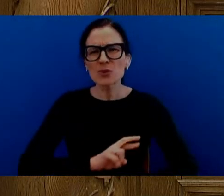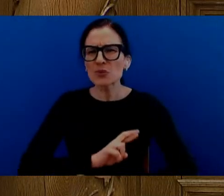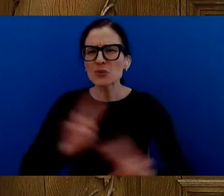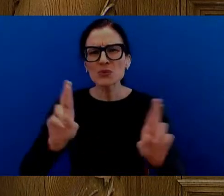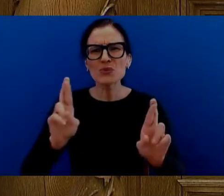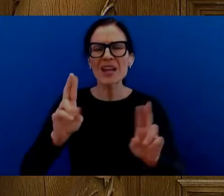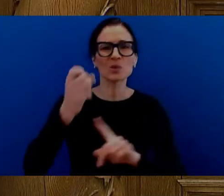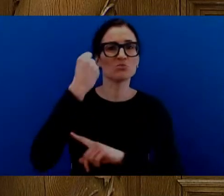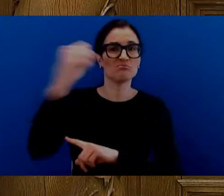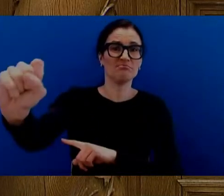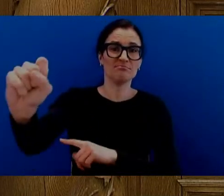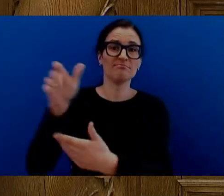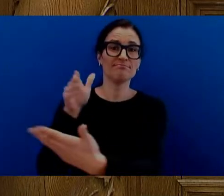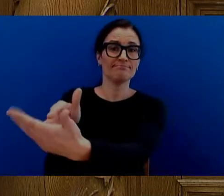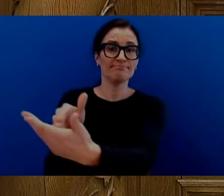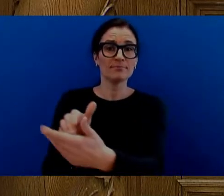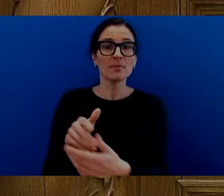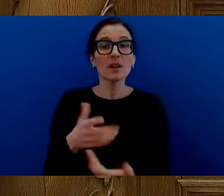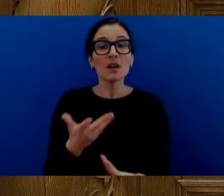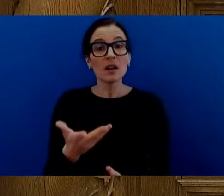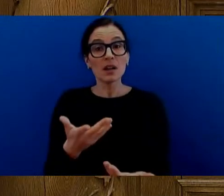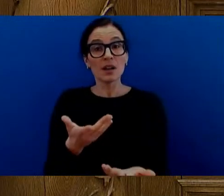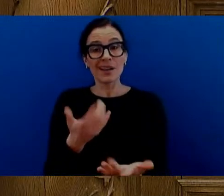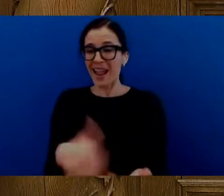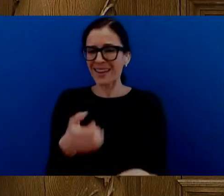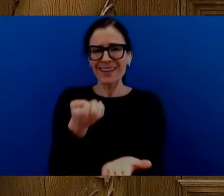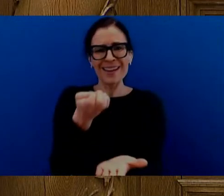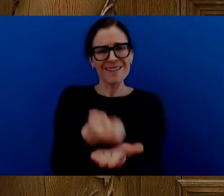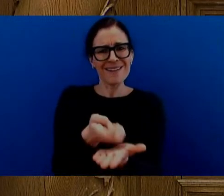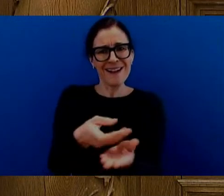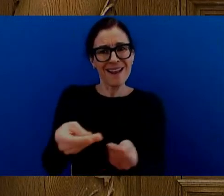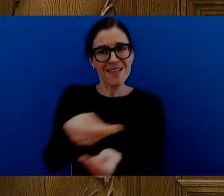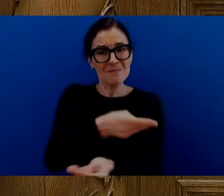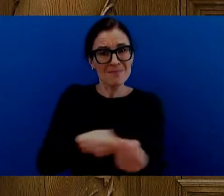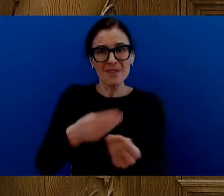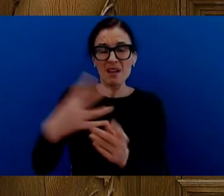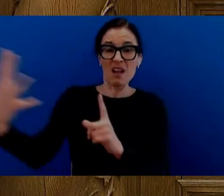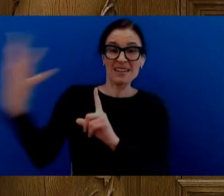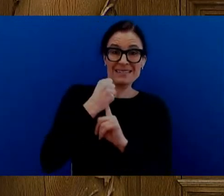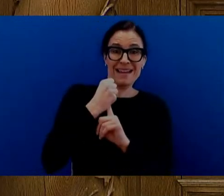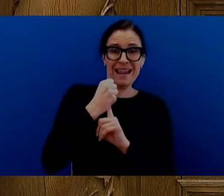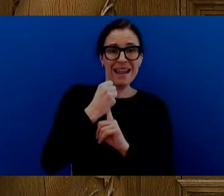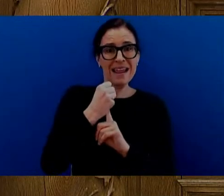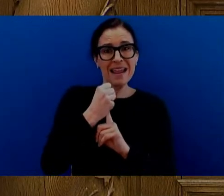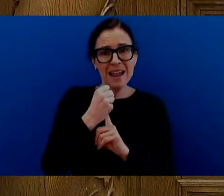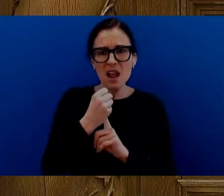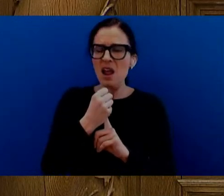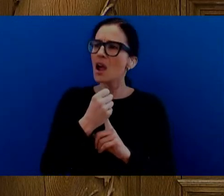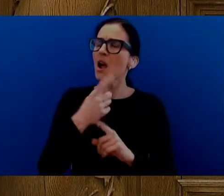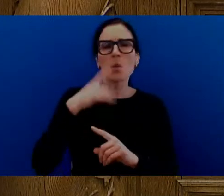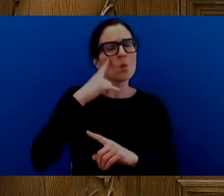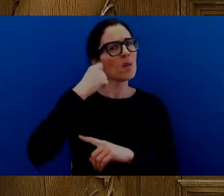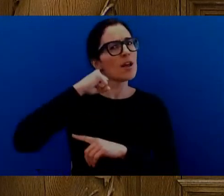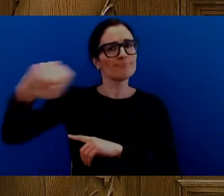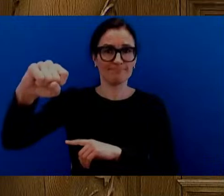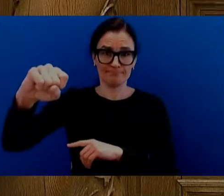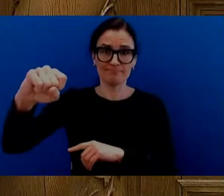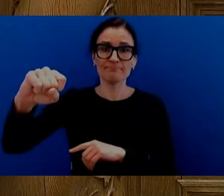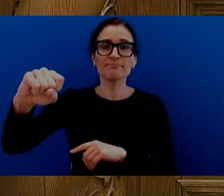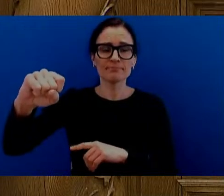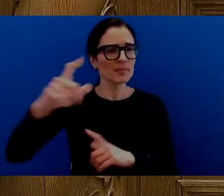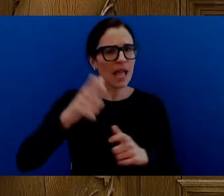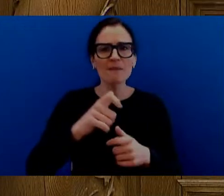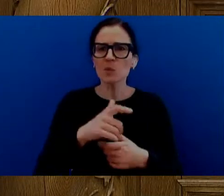families firmly and forcefully as part of a united Team Canada effort. We will never back down